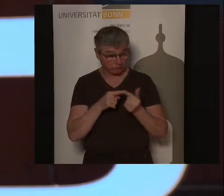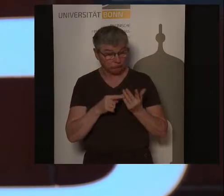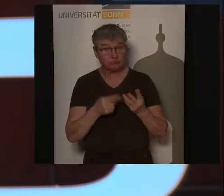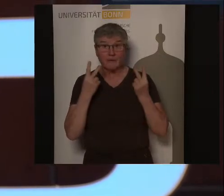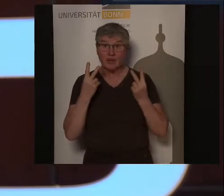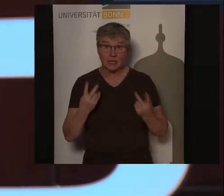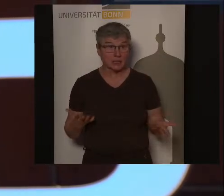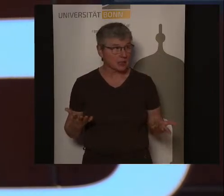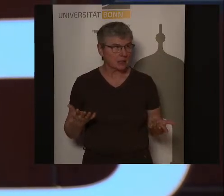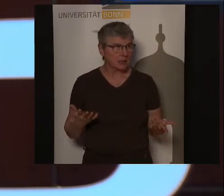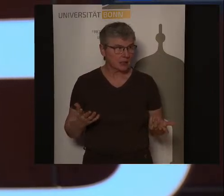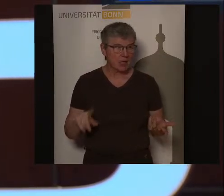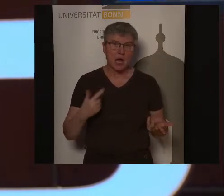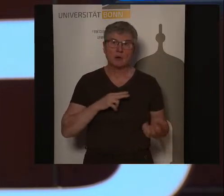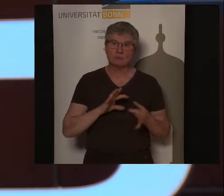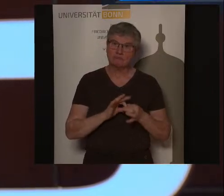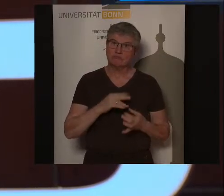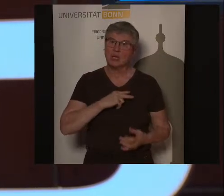Because